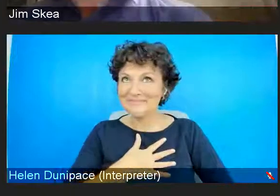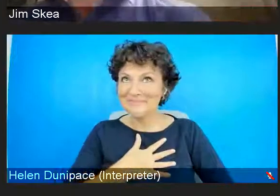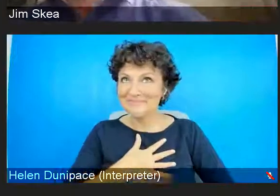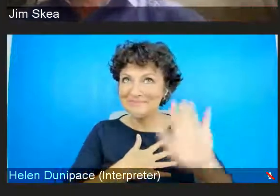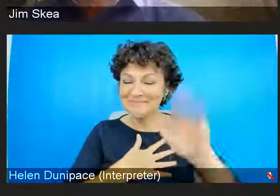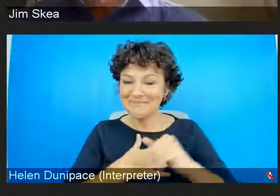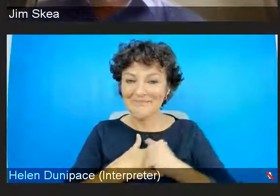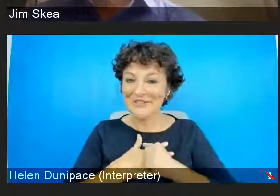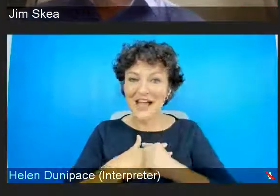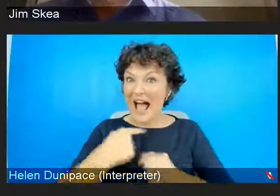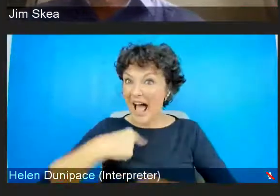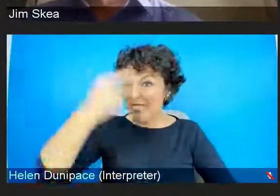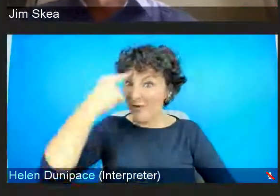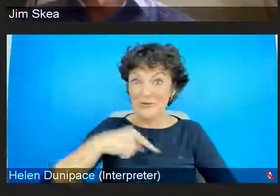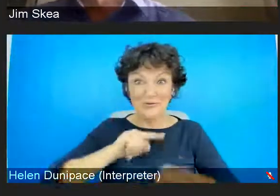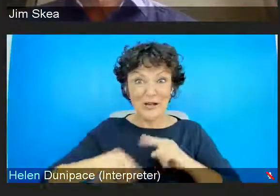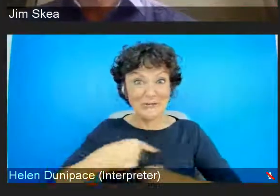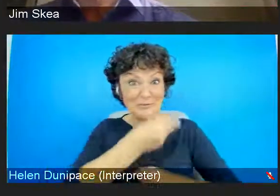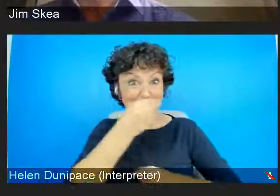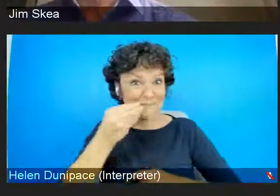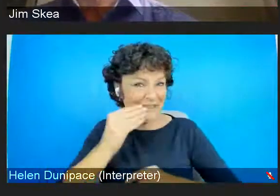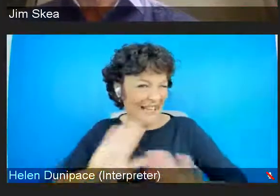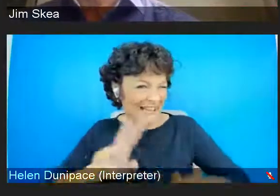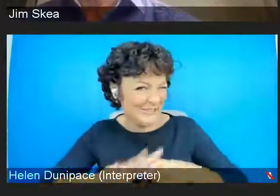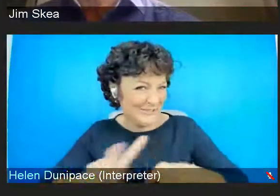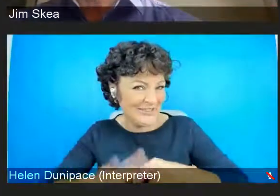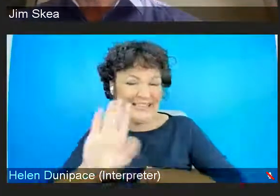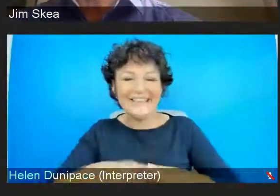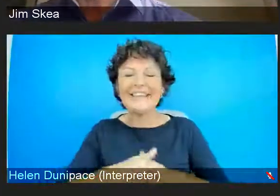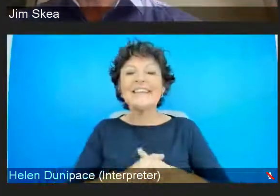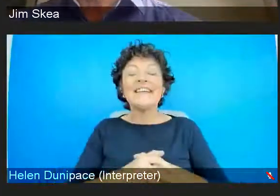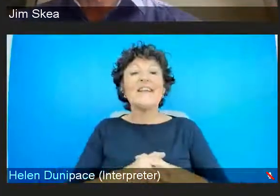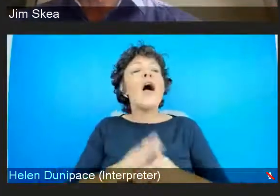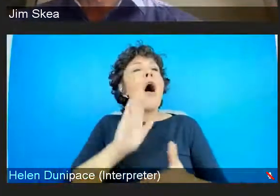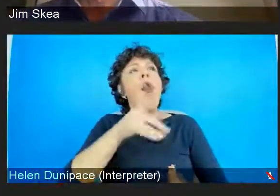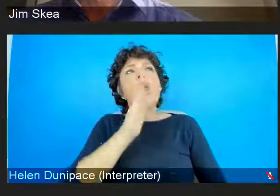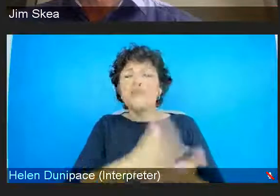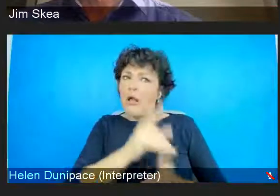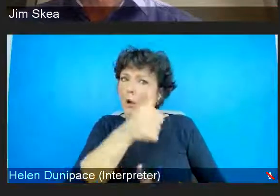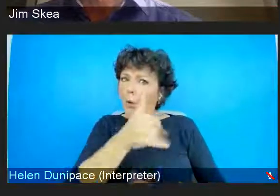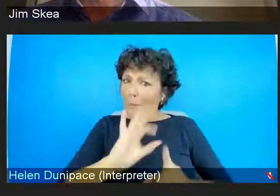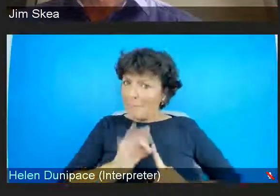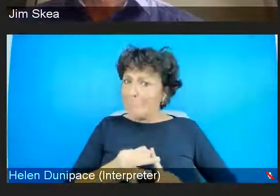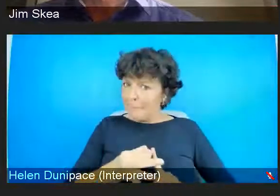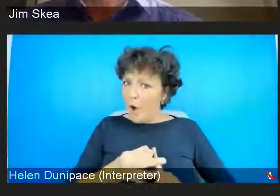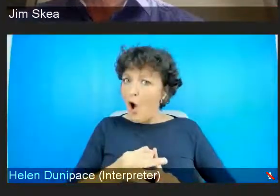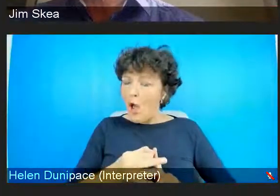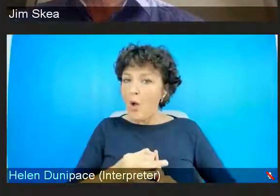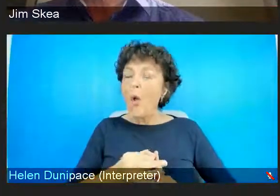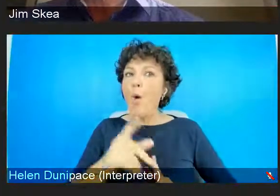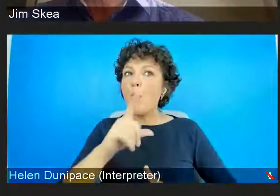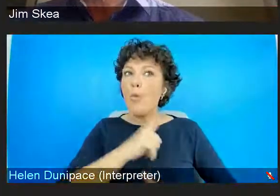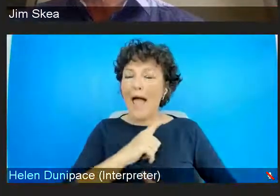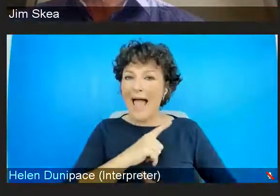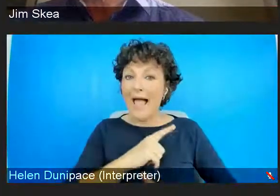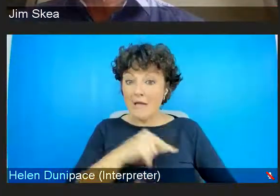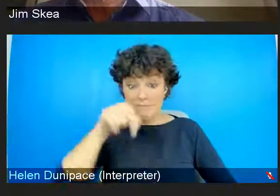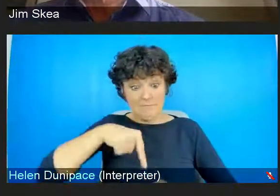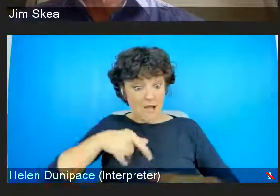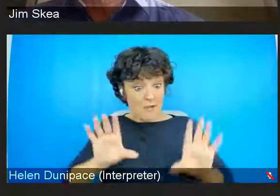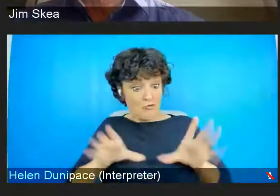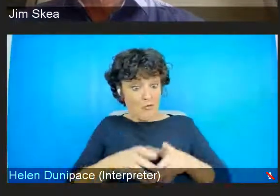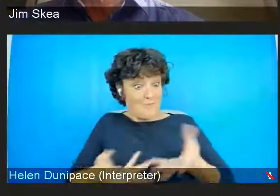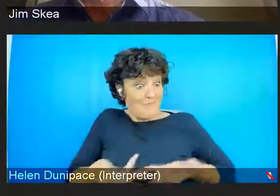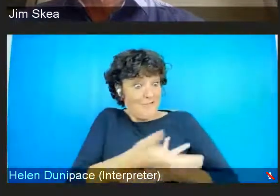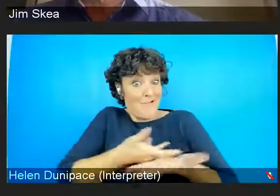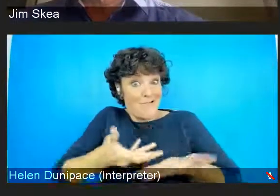to censor me. Okay, right. Okay. So, it was a really good point, because it was a point we very much picked up, you know,